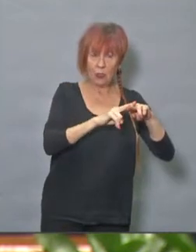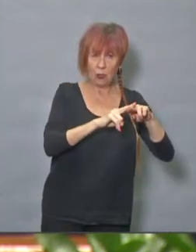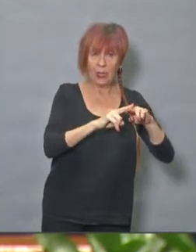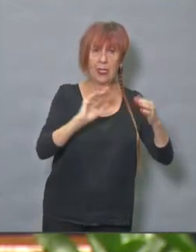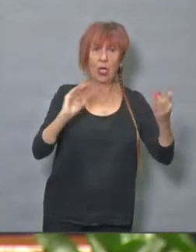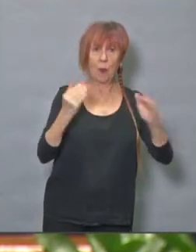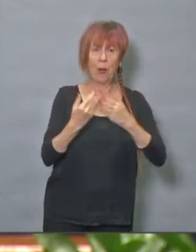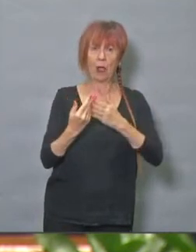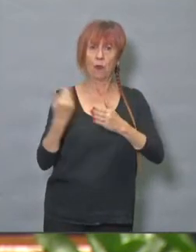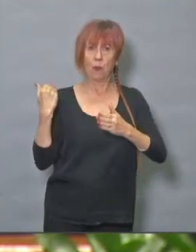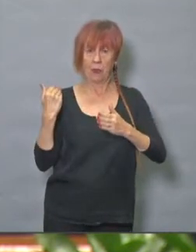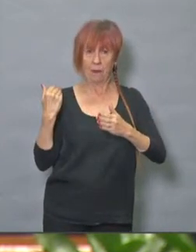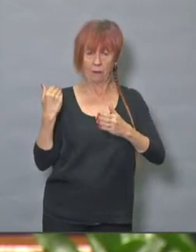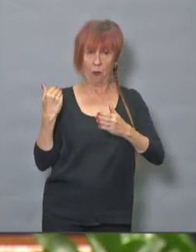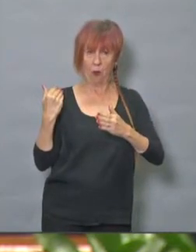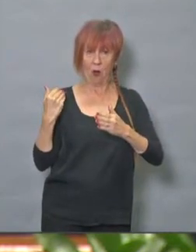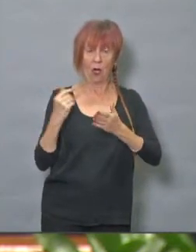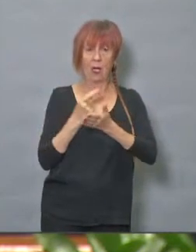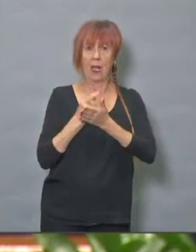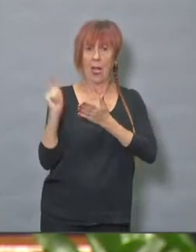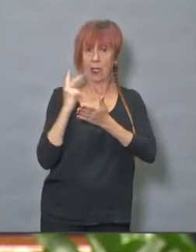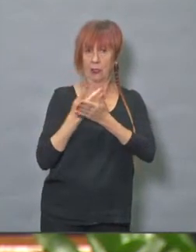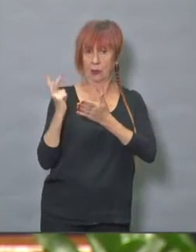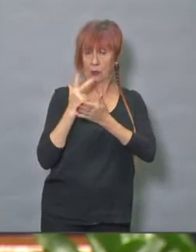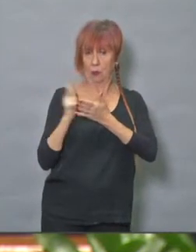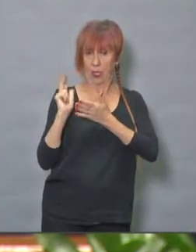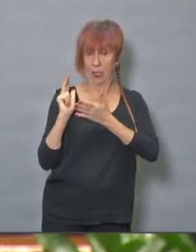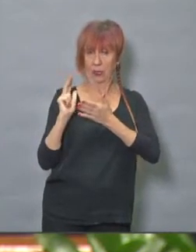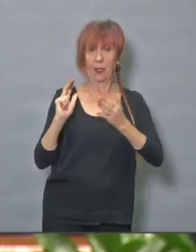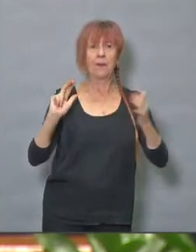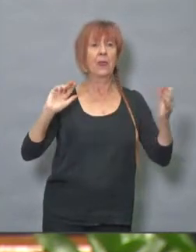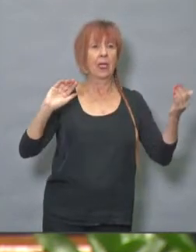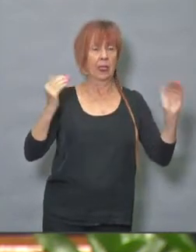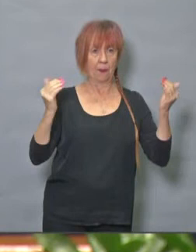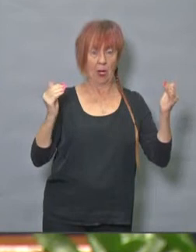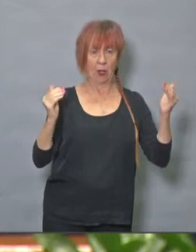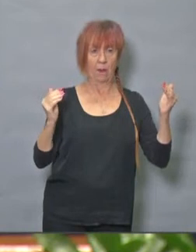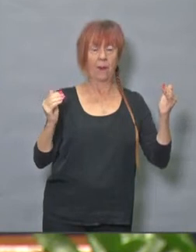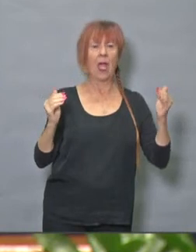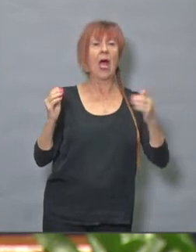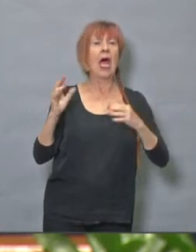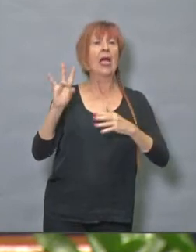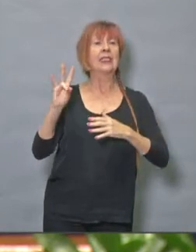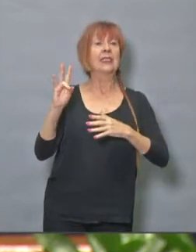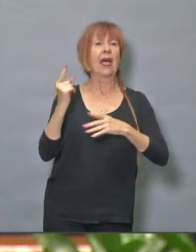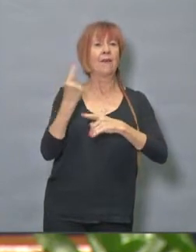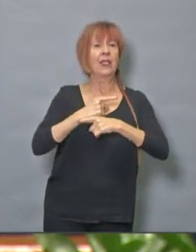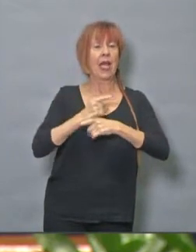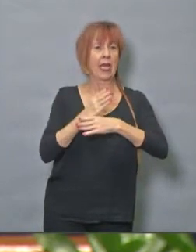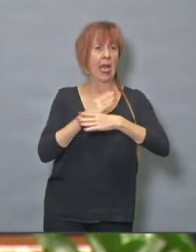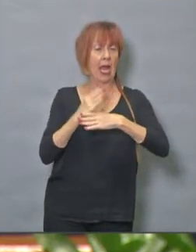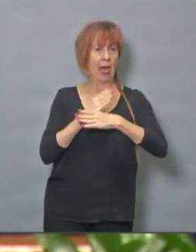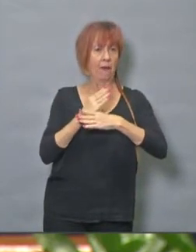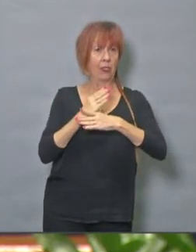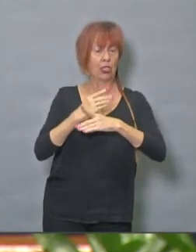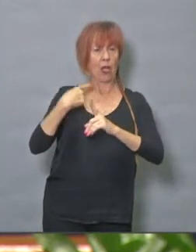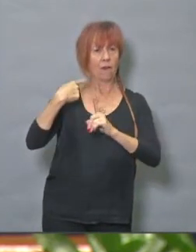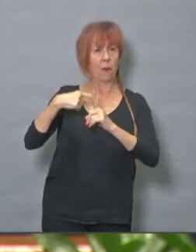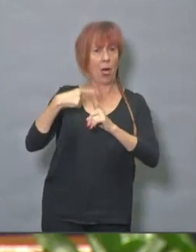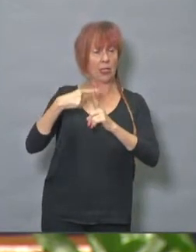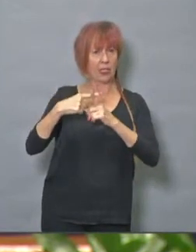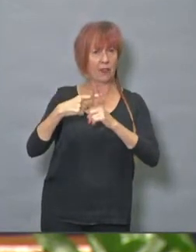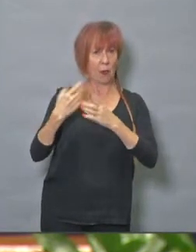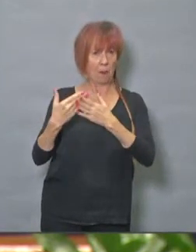rate that we were seeing the last few weeks. For comparison, our 7-day average of the daily positivity rate